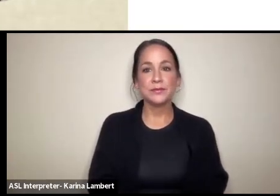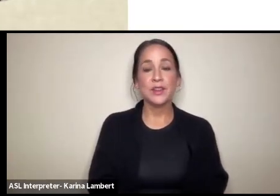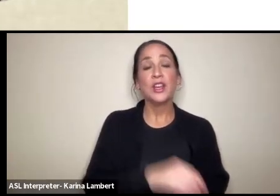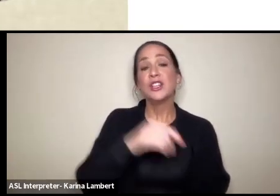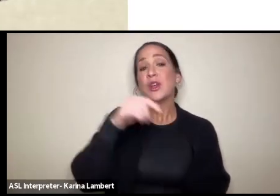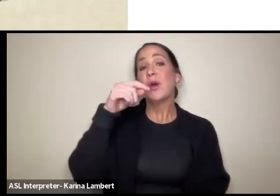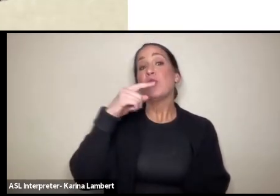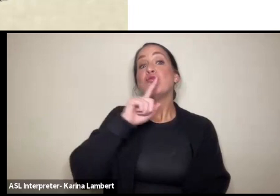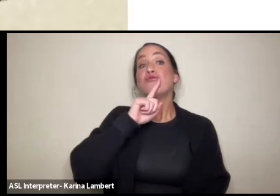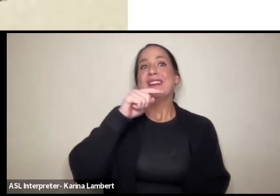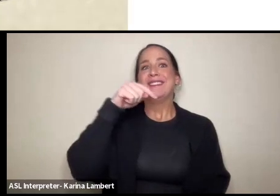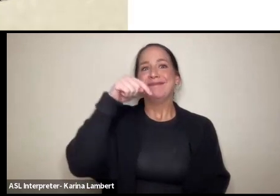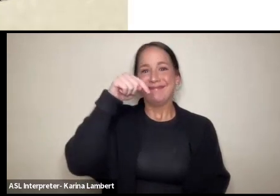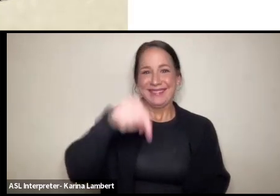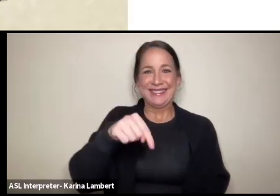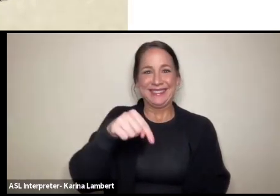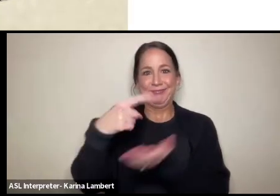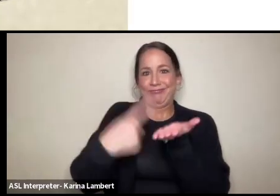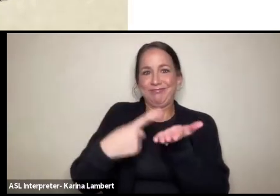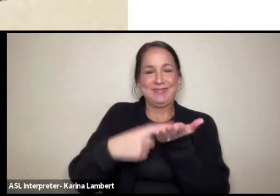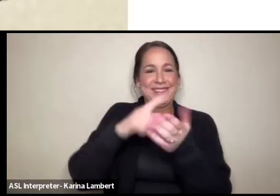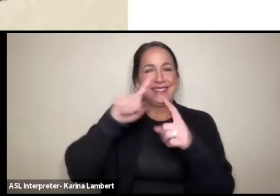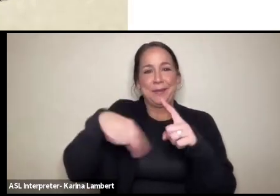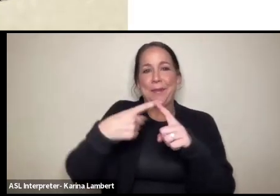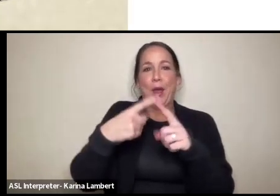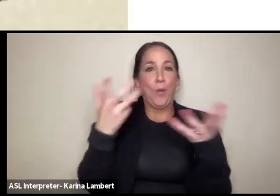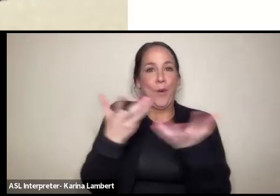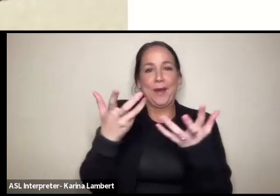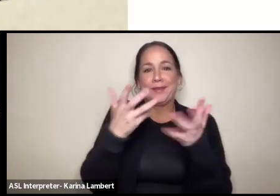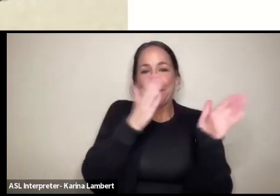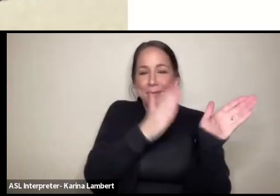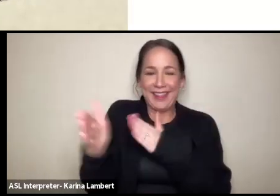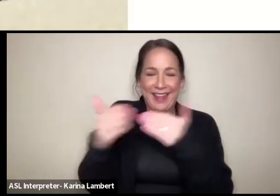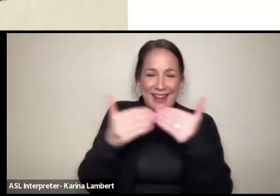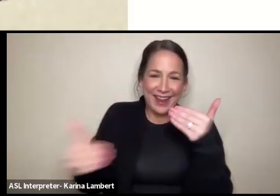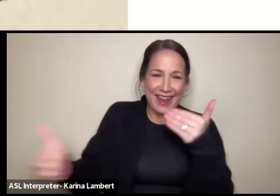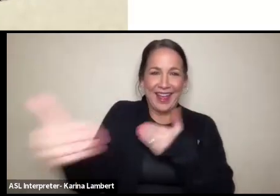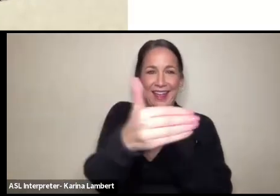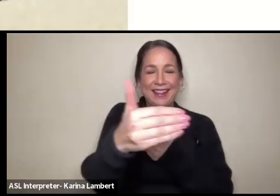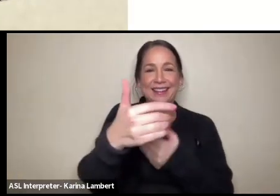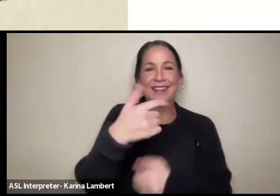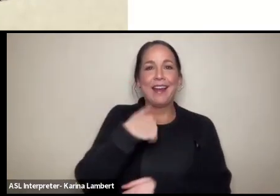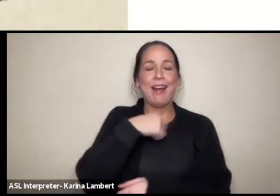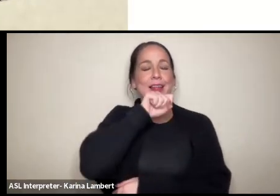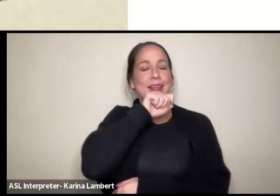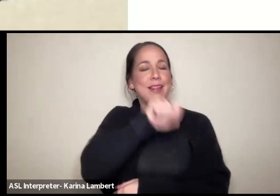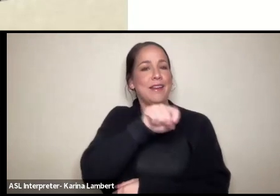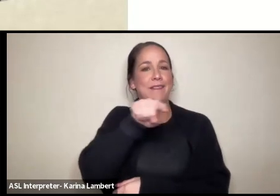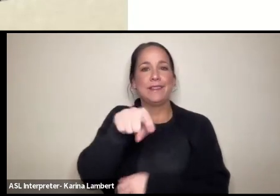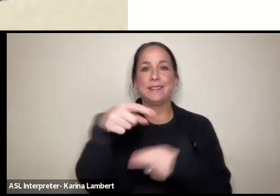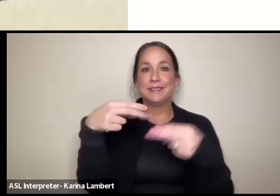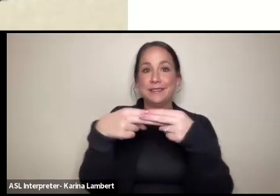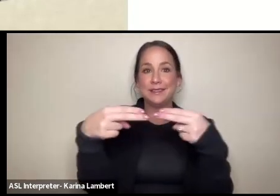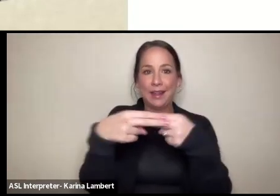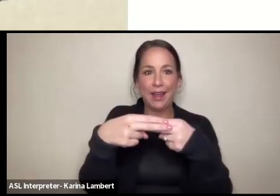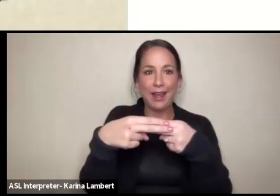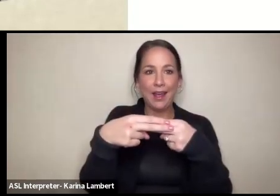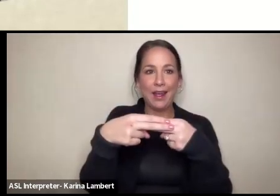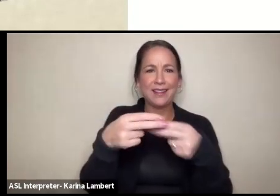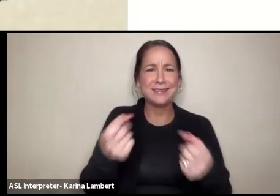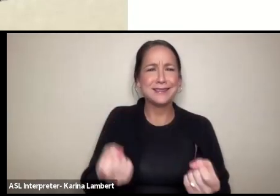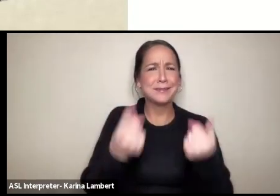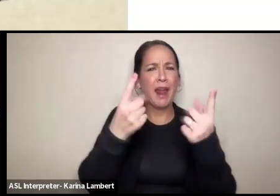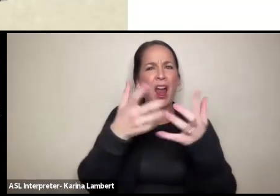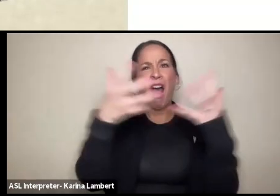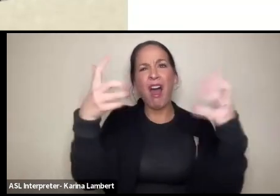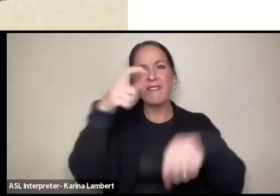ahead. I found this slide and I was so proud of myself because I actually love this slide because they spent all that